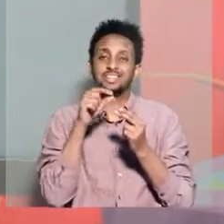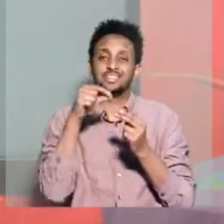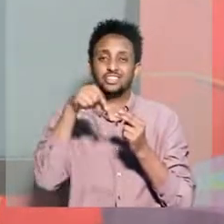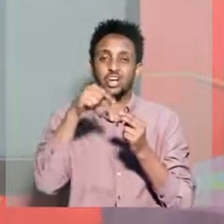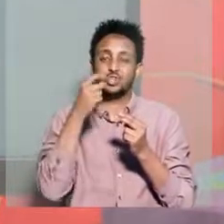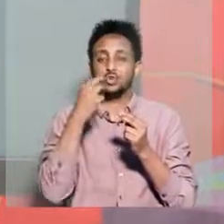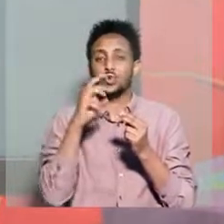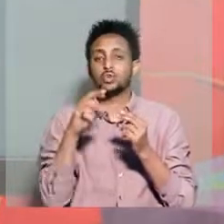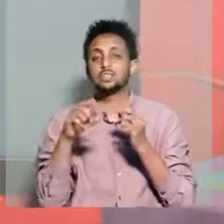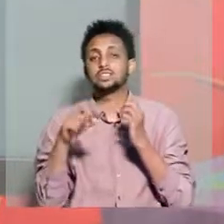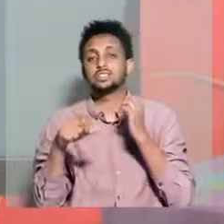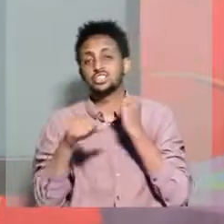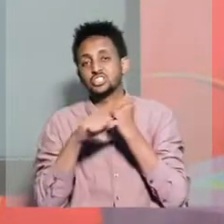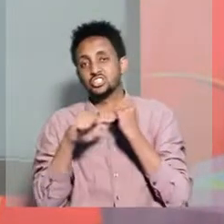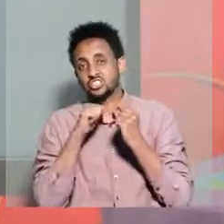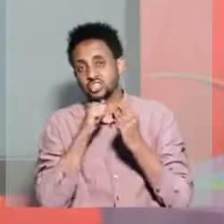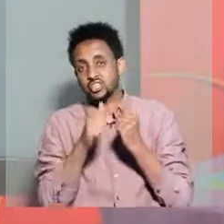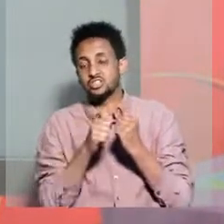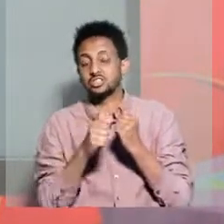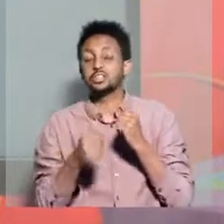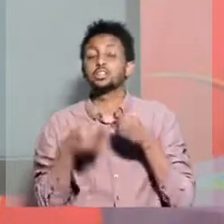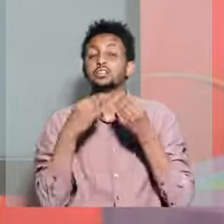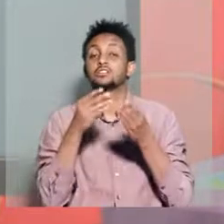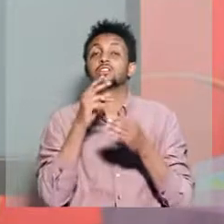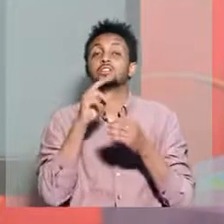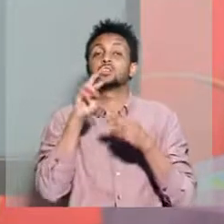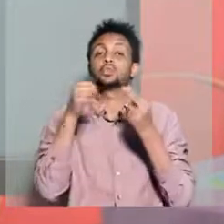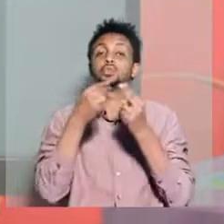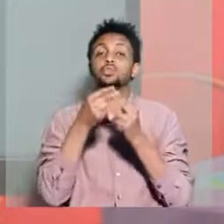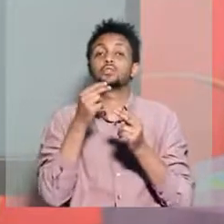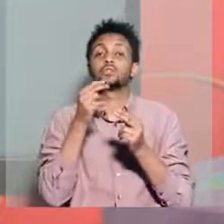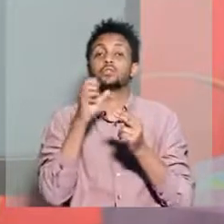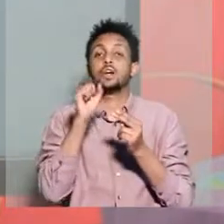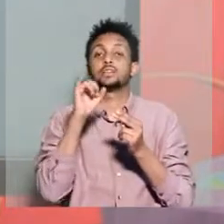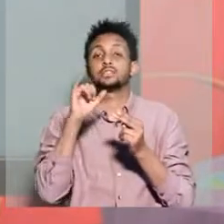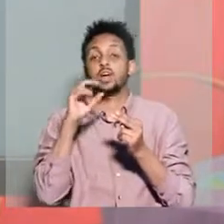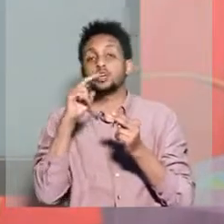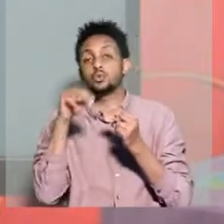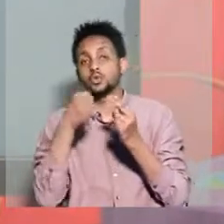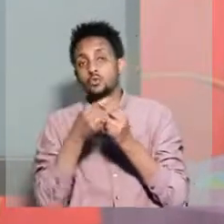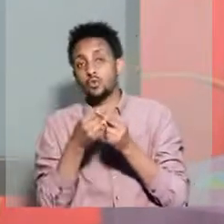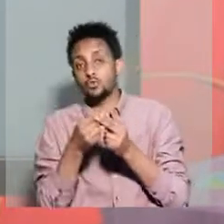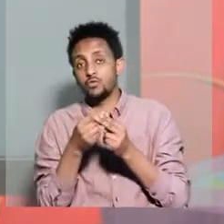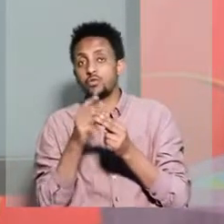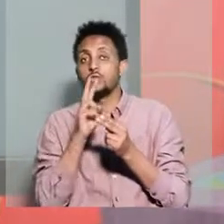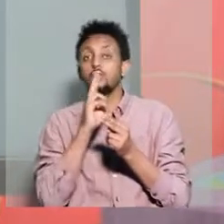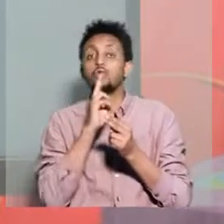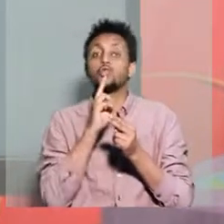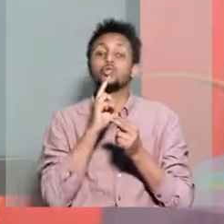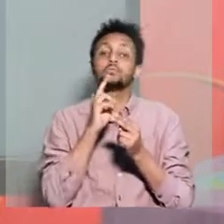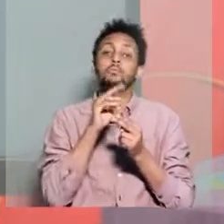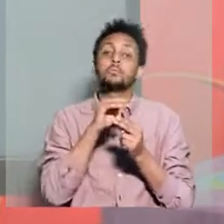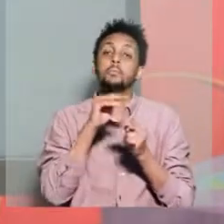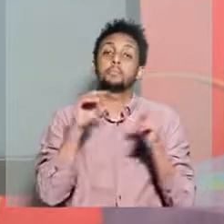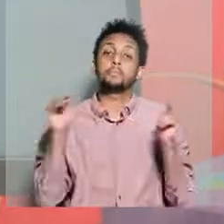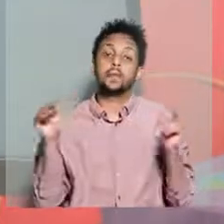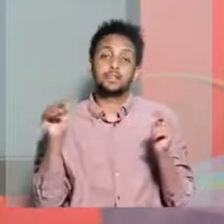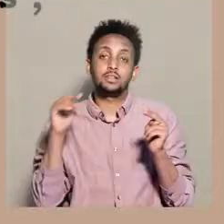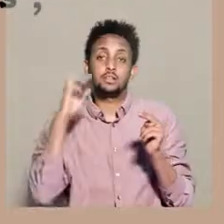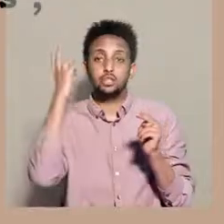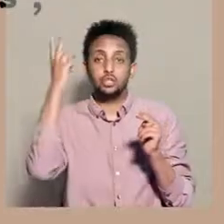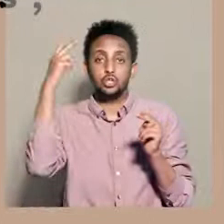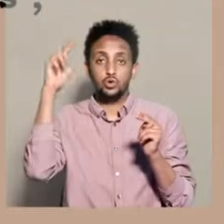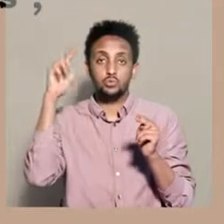or charge can be given as the SI unit of volume over the SI unit of time. The SI unit of volume is meter cube